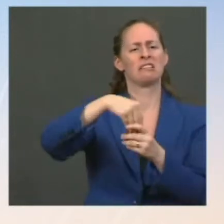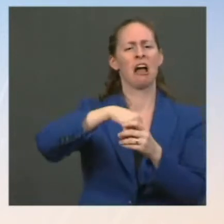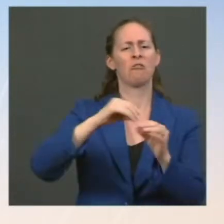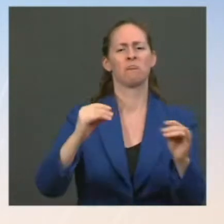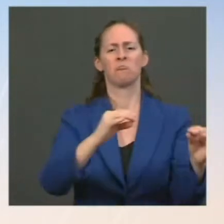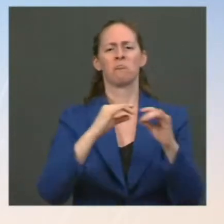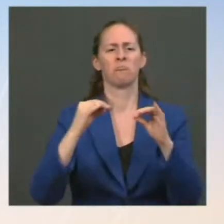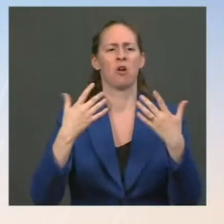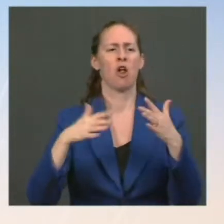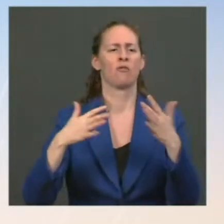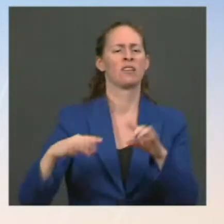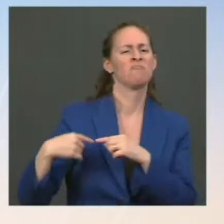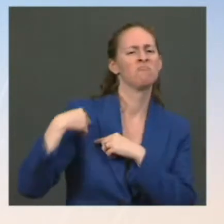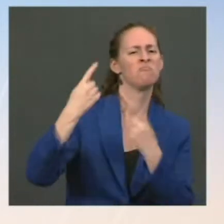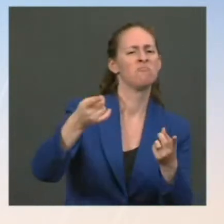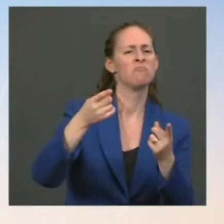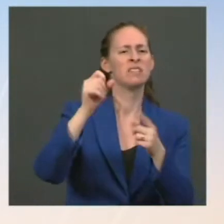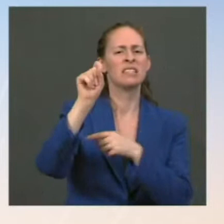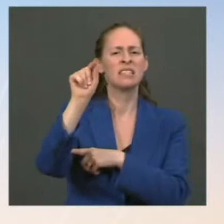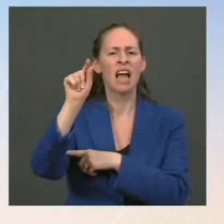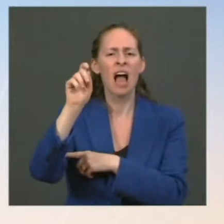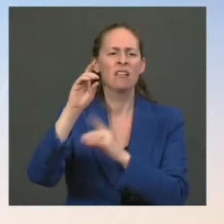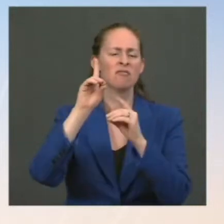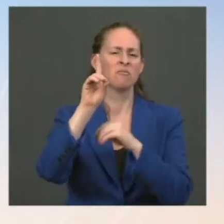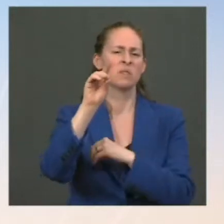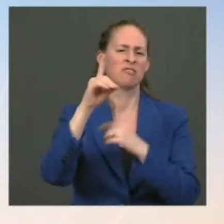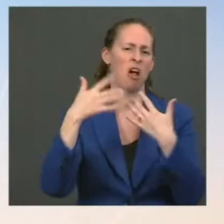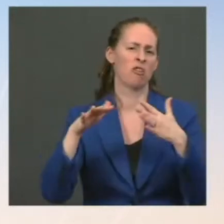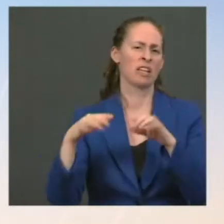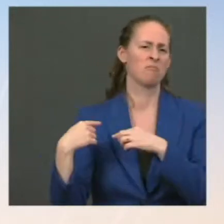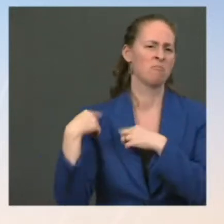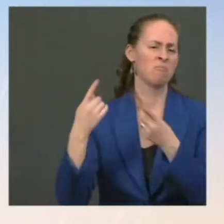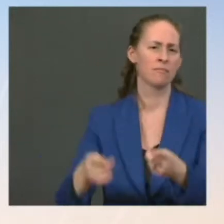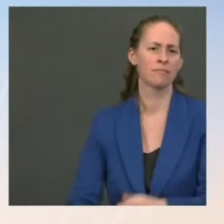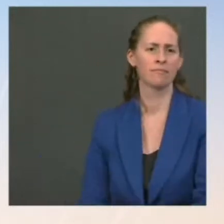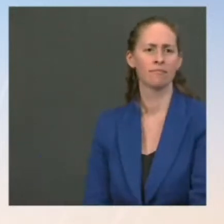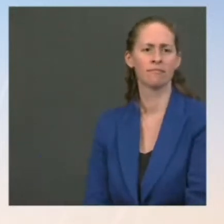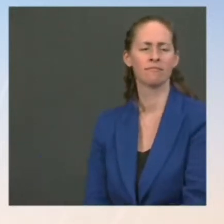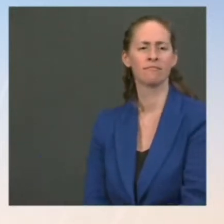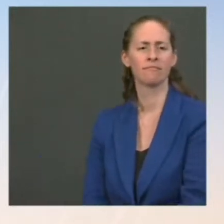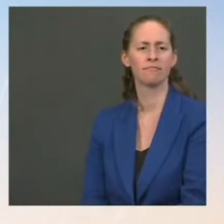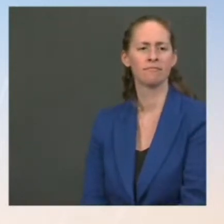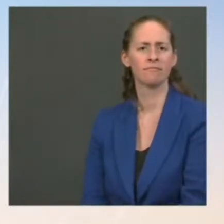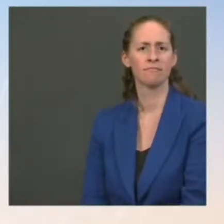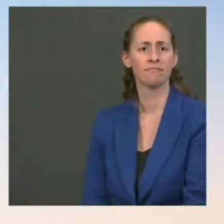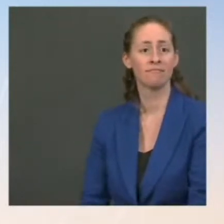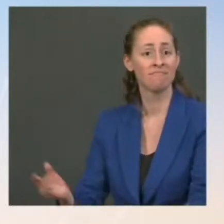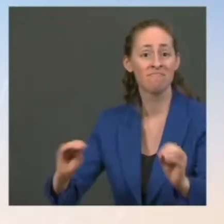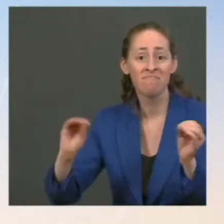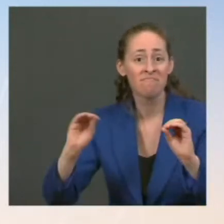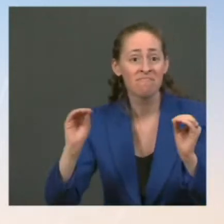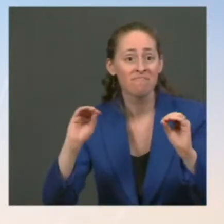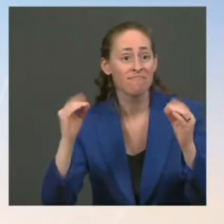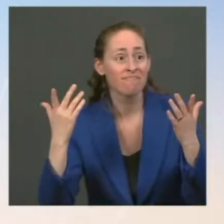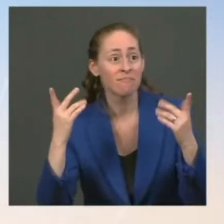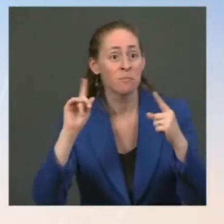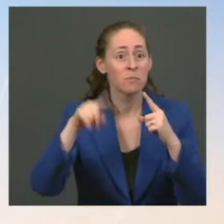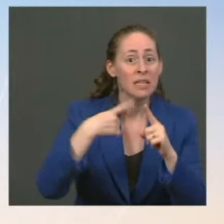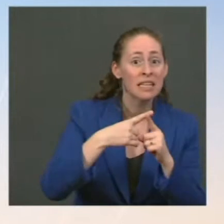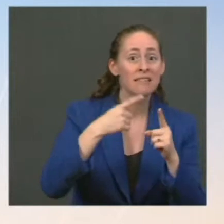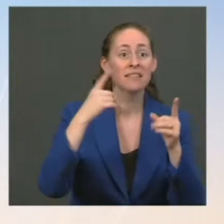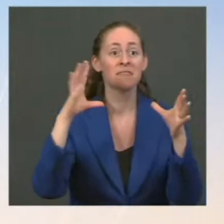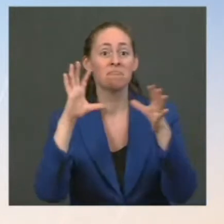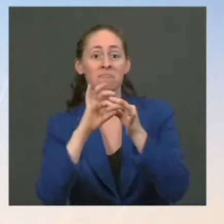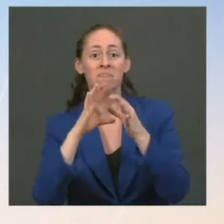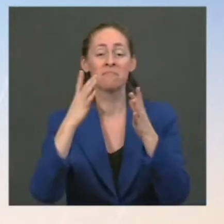and others at this point in time. Some point soon? I don't have anything to predict at this point in time. If they do a call, we will, of course, read it out to all of you. Go ahead,